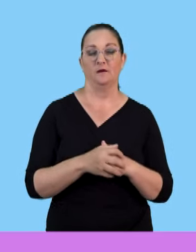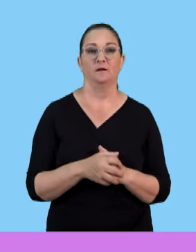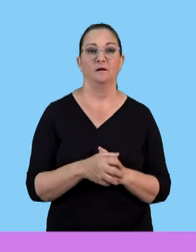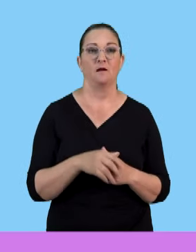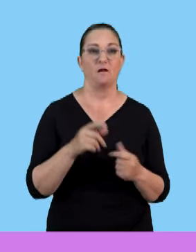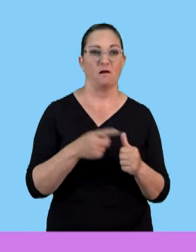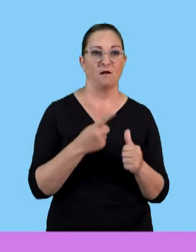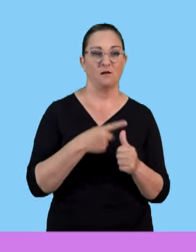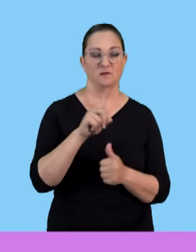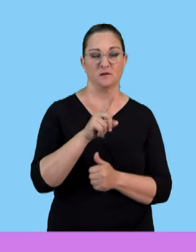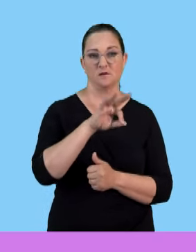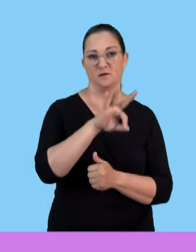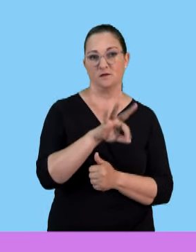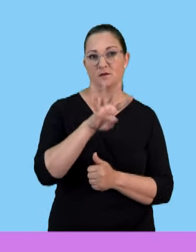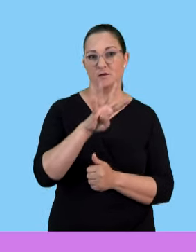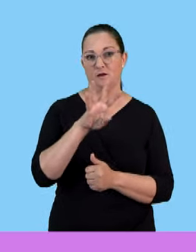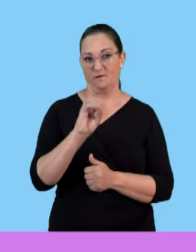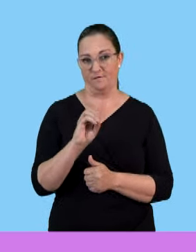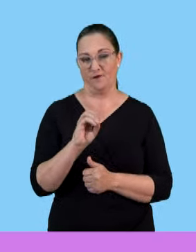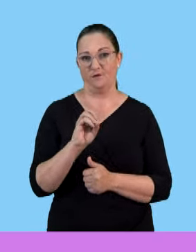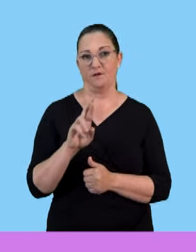these other three values. You will have